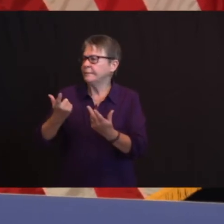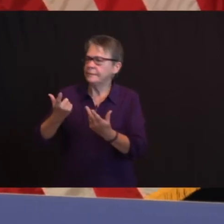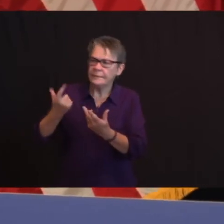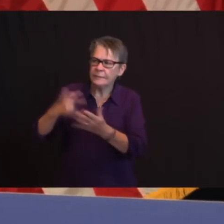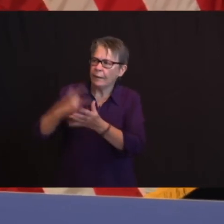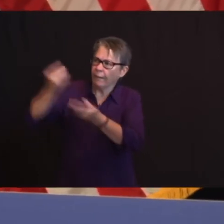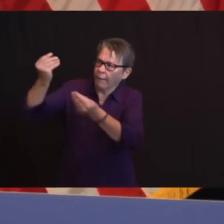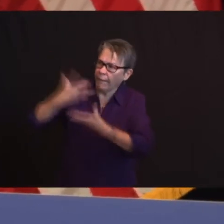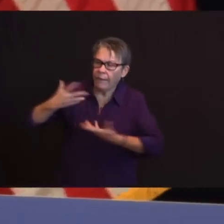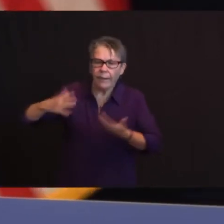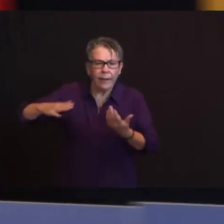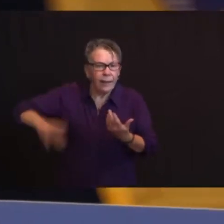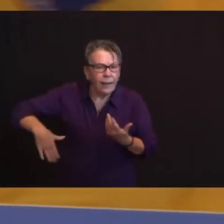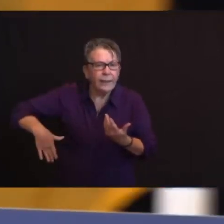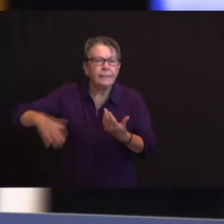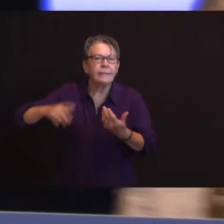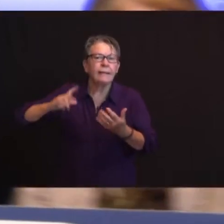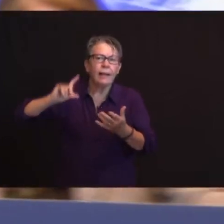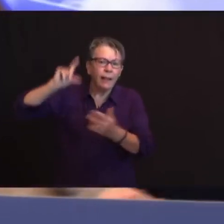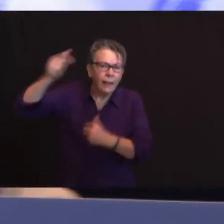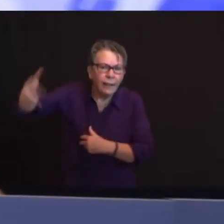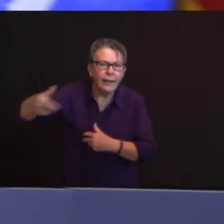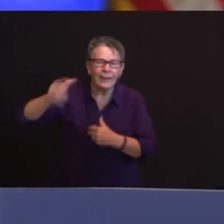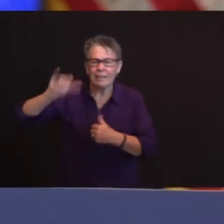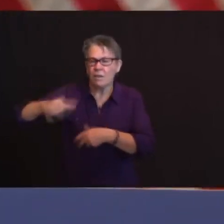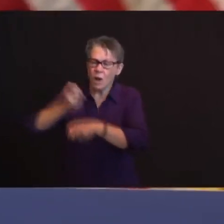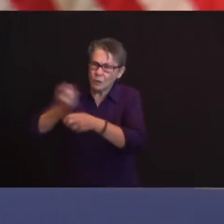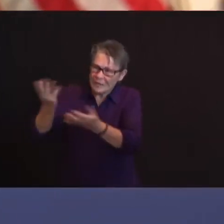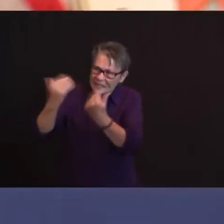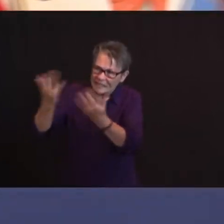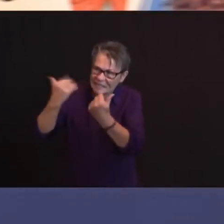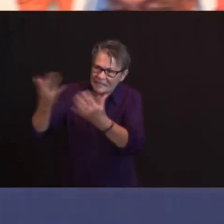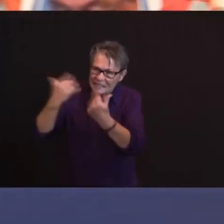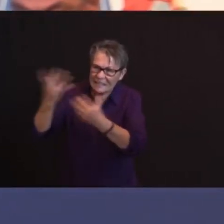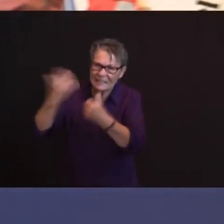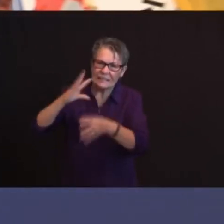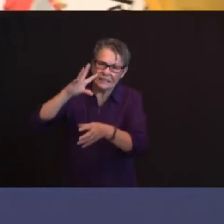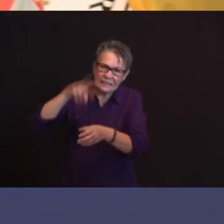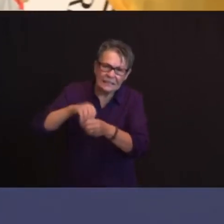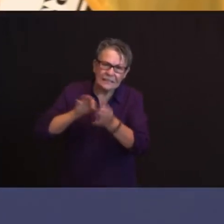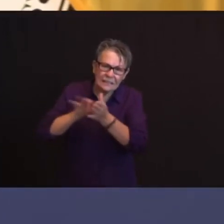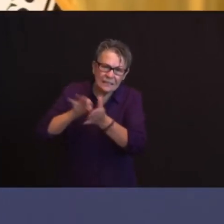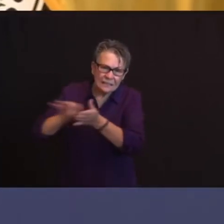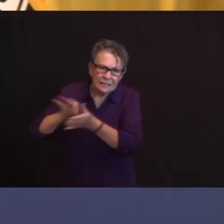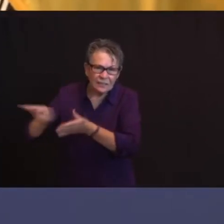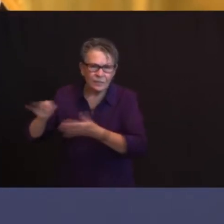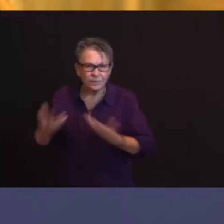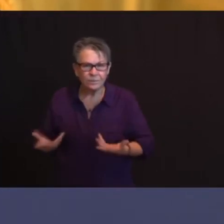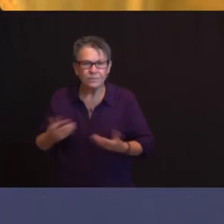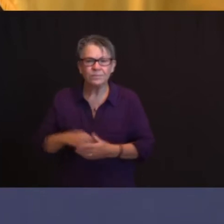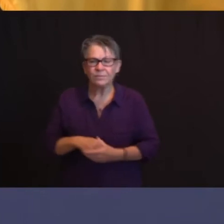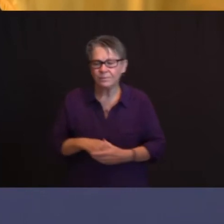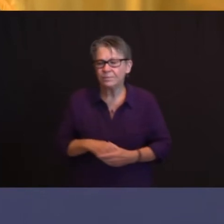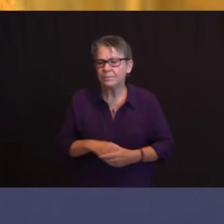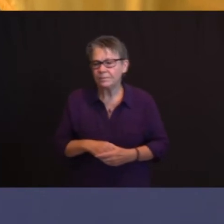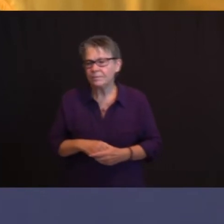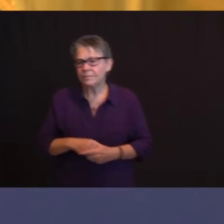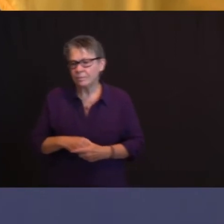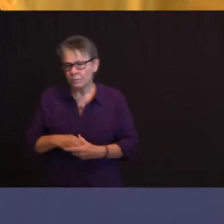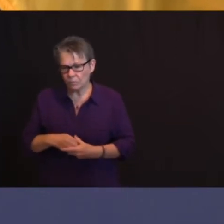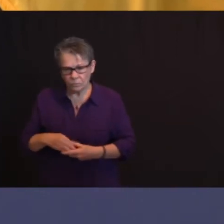continue to go up, Dustin. I just think by nature of it, it doesn't go up quantumly. On the